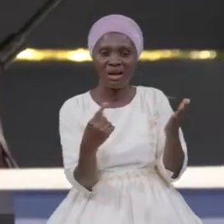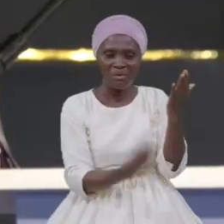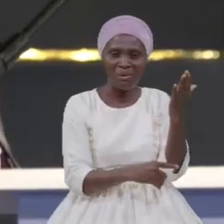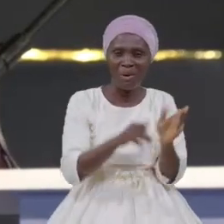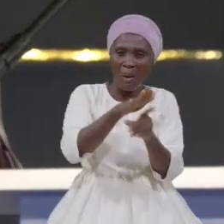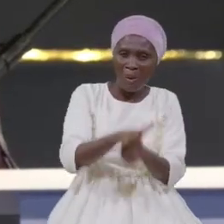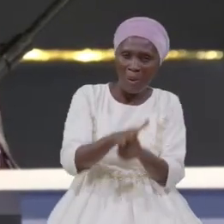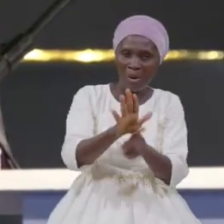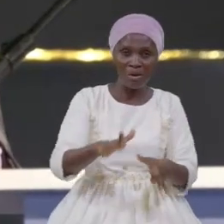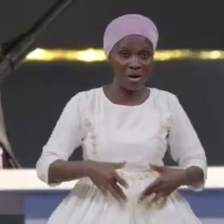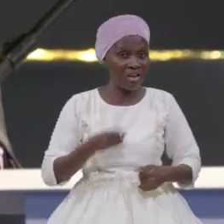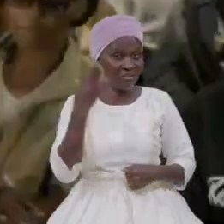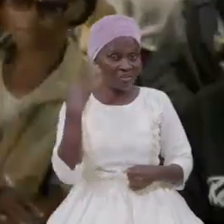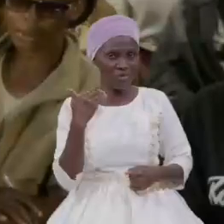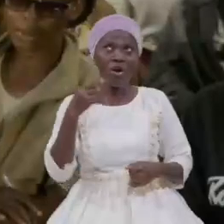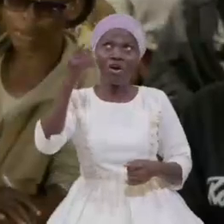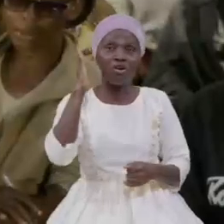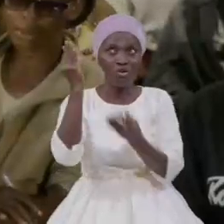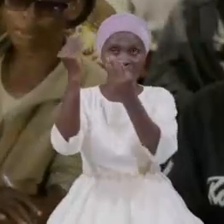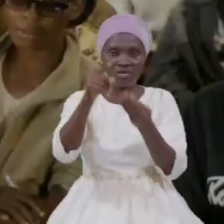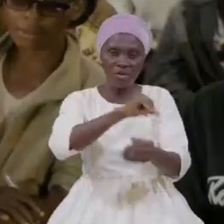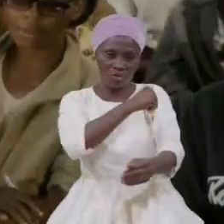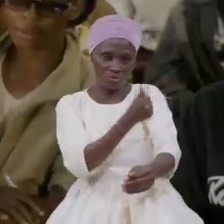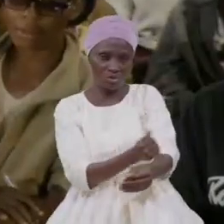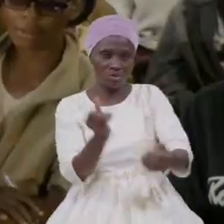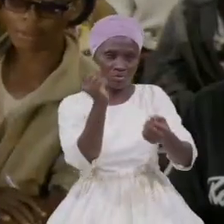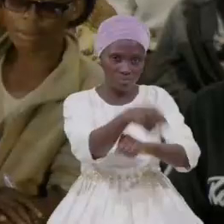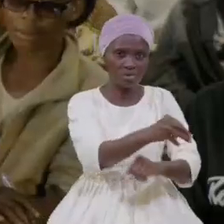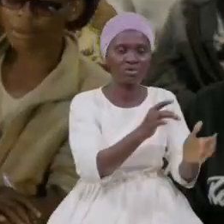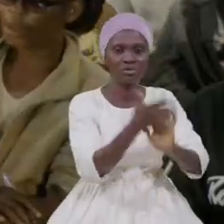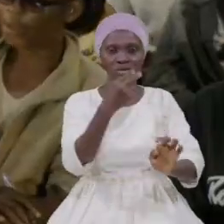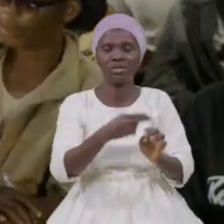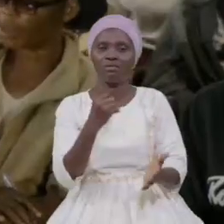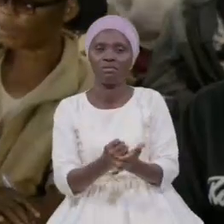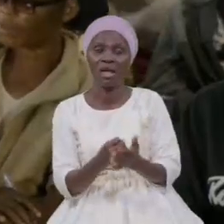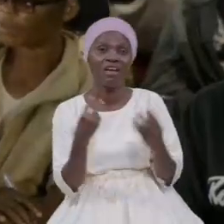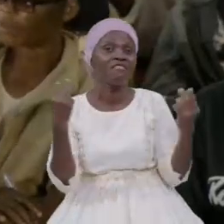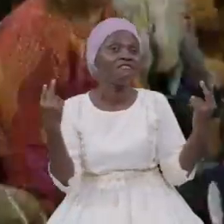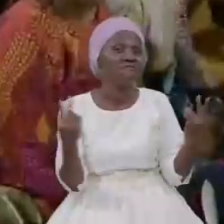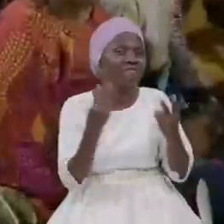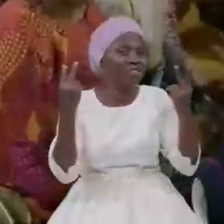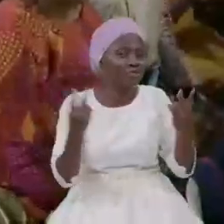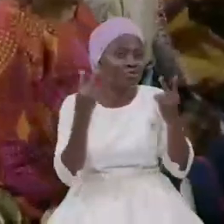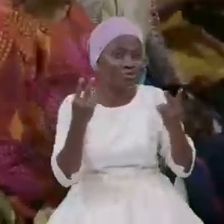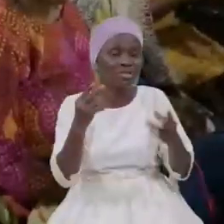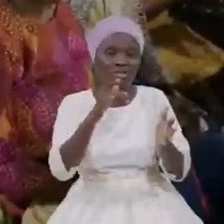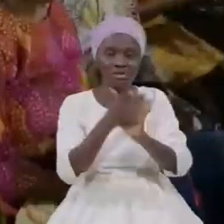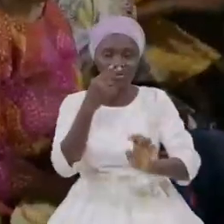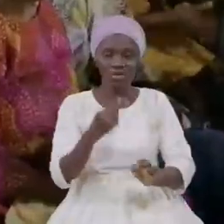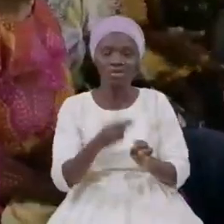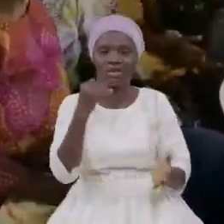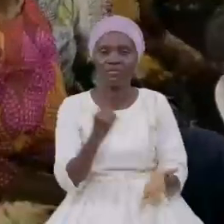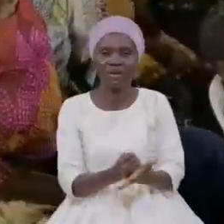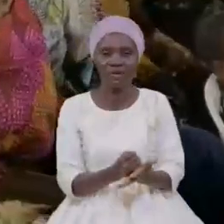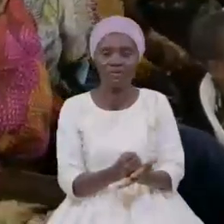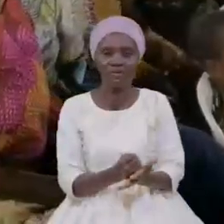you authority. Victory. Victory. Victory. Neither do I condemn